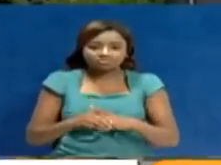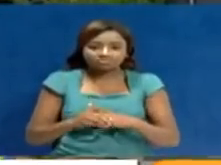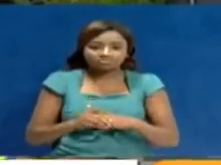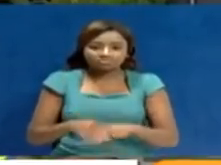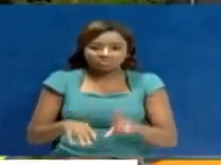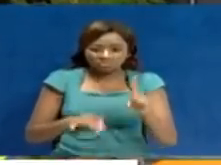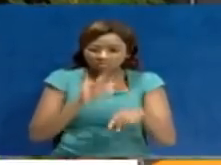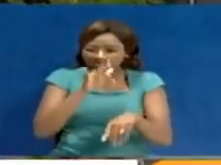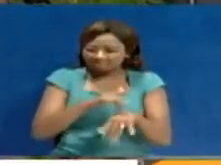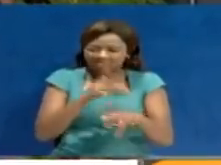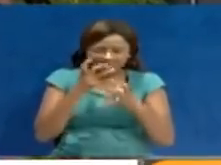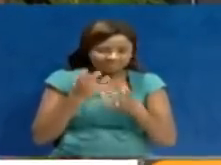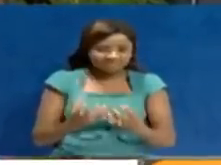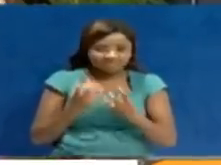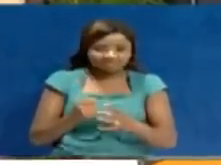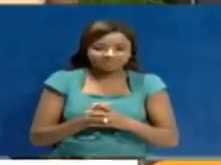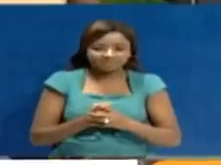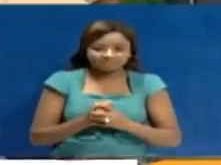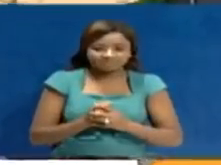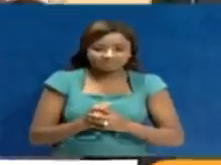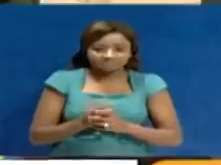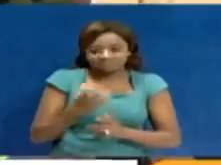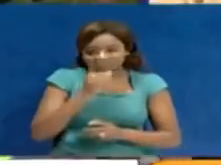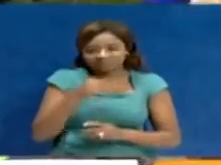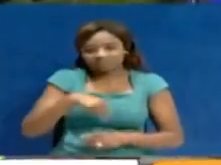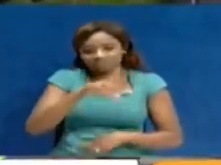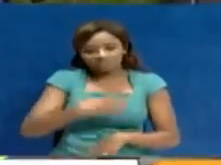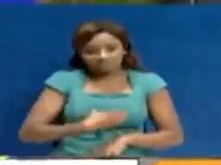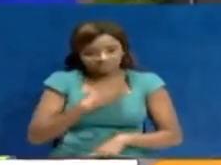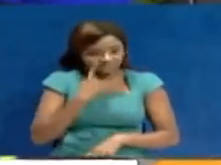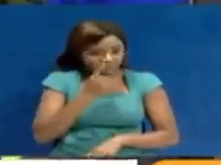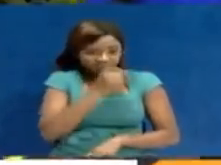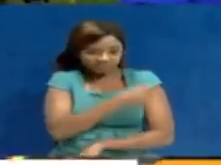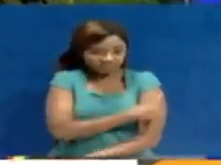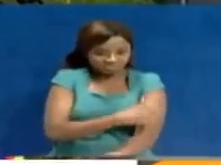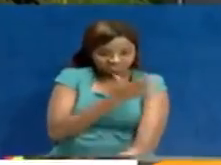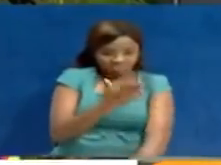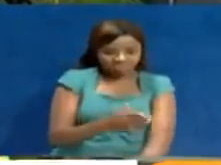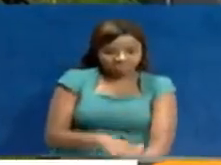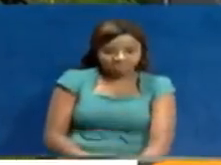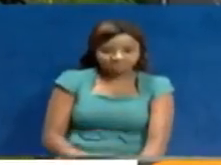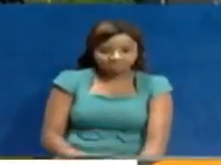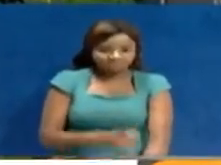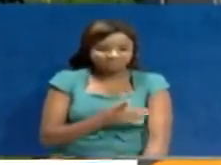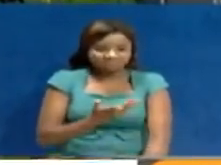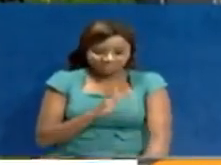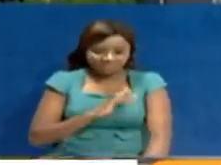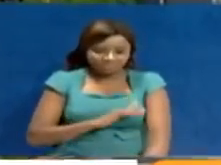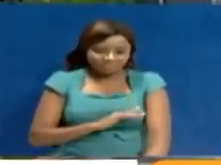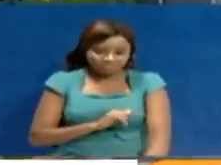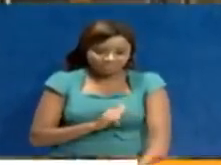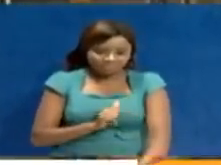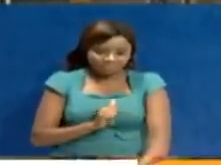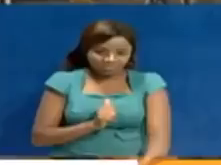one was in serious condition. Whom we have visited already in the hospital, and he is out of danger,